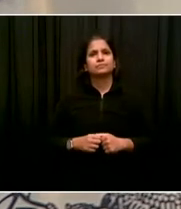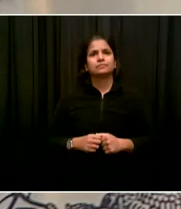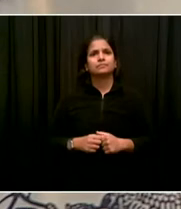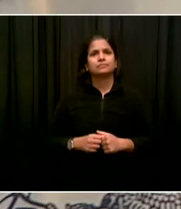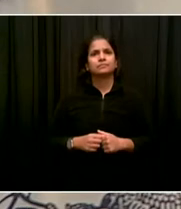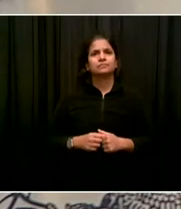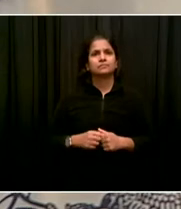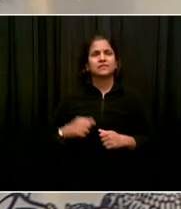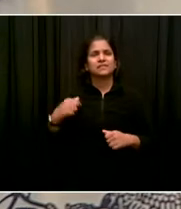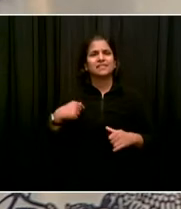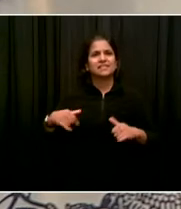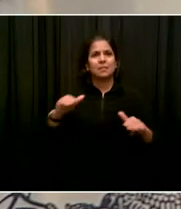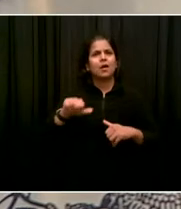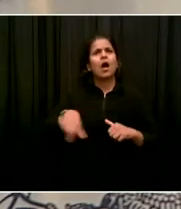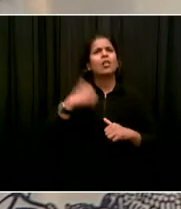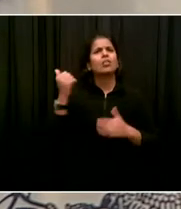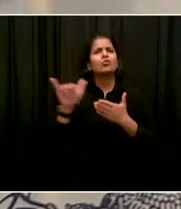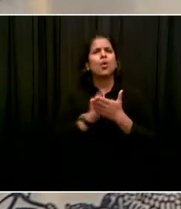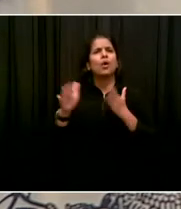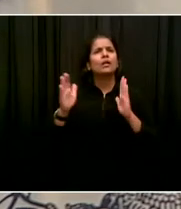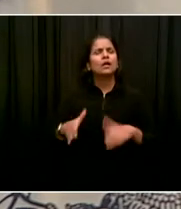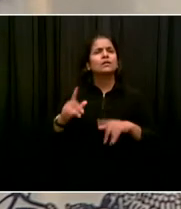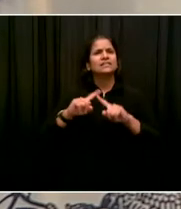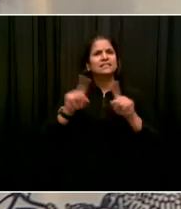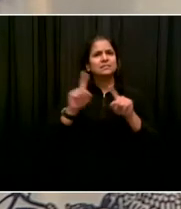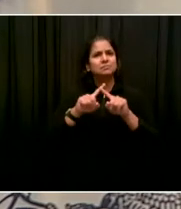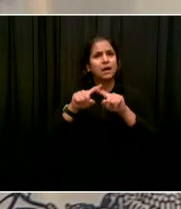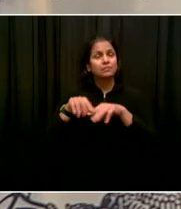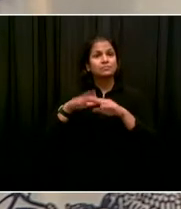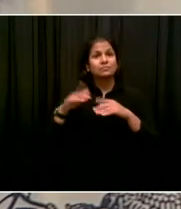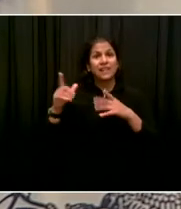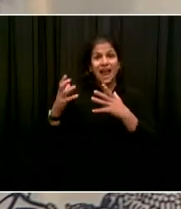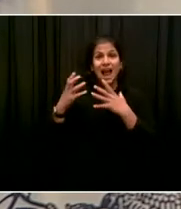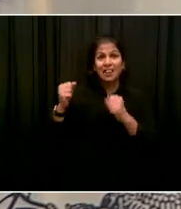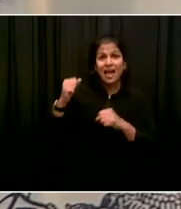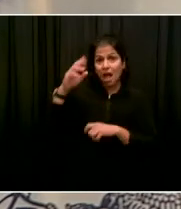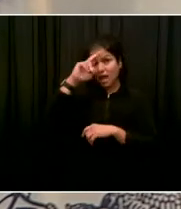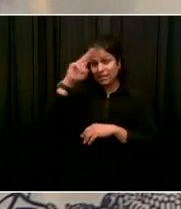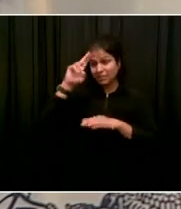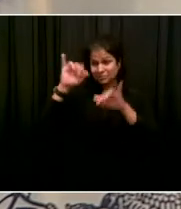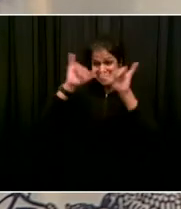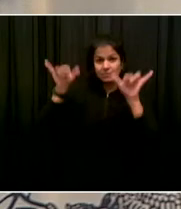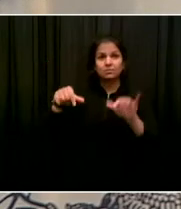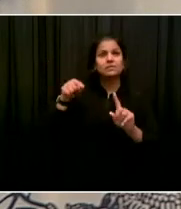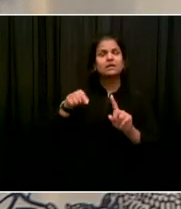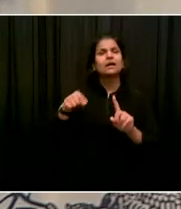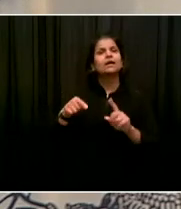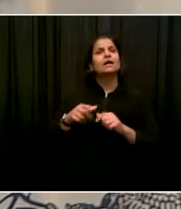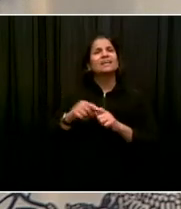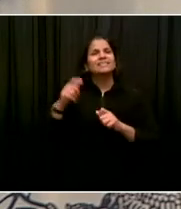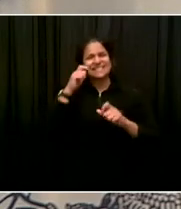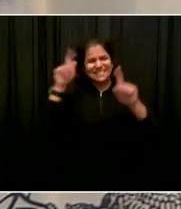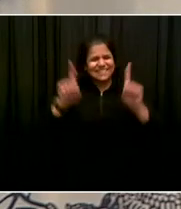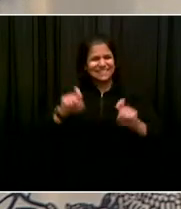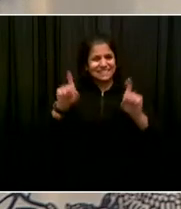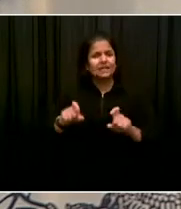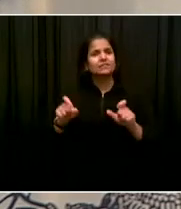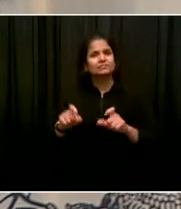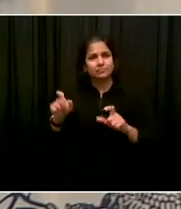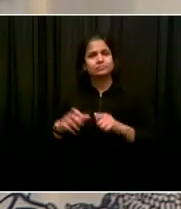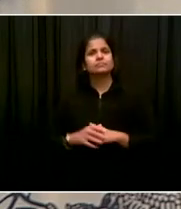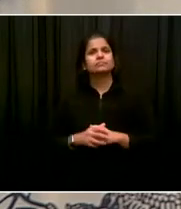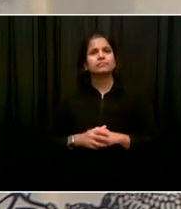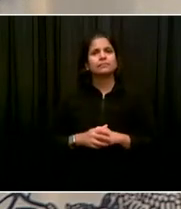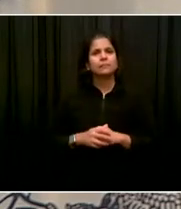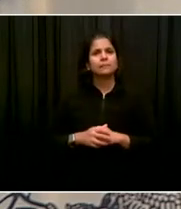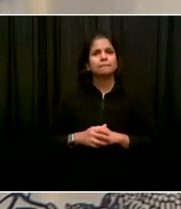for testing, coronavirus testing, throughout the pandemic. And I'd just like to take a couple of seconds to sort of